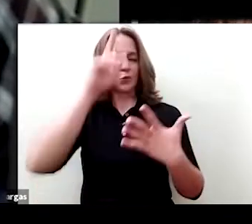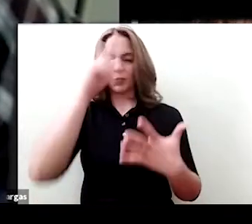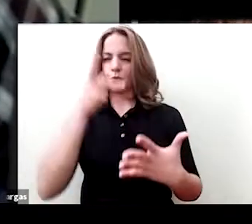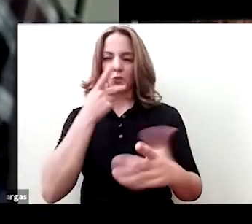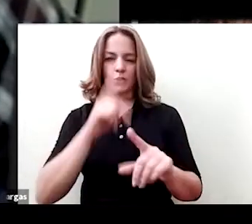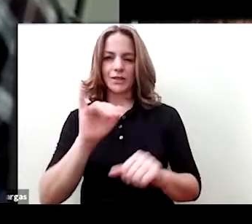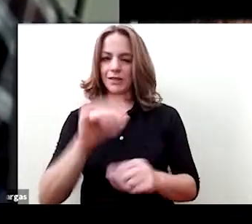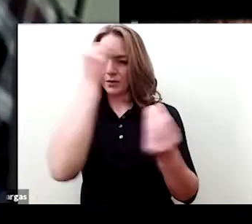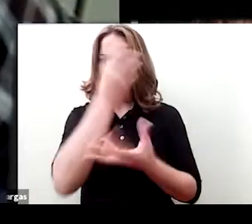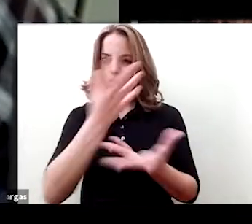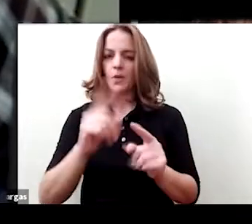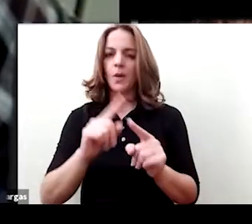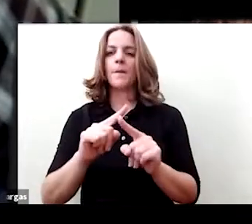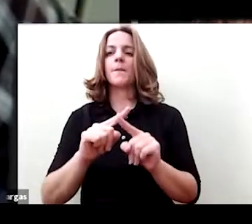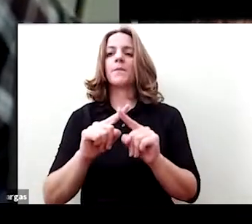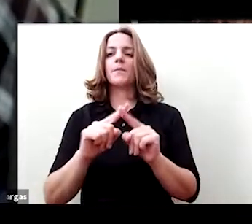now for